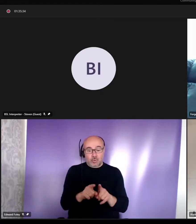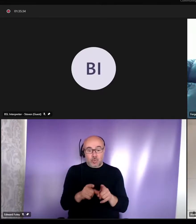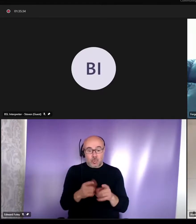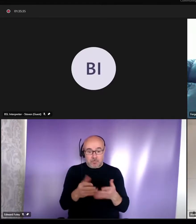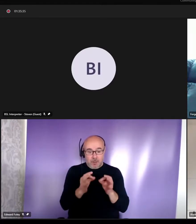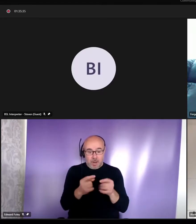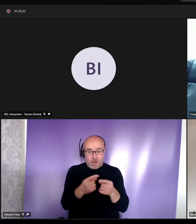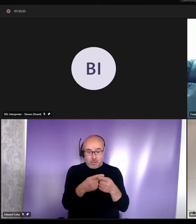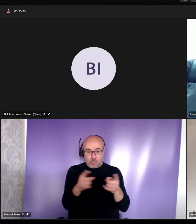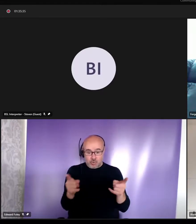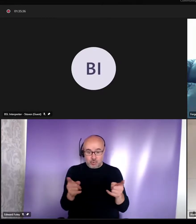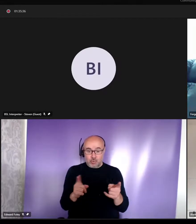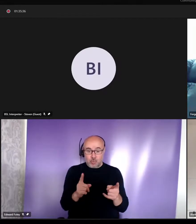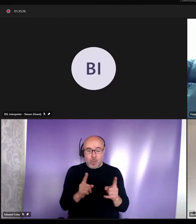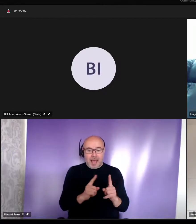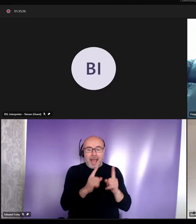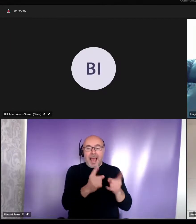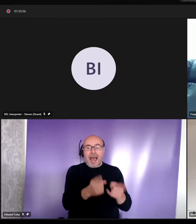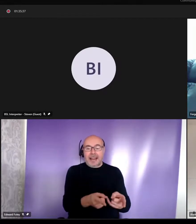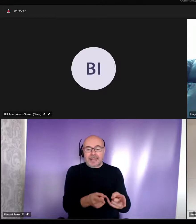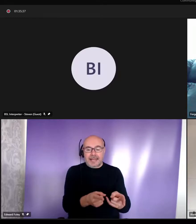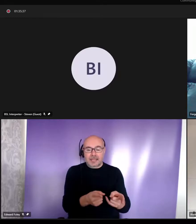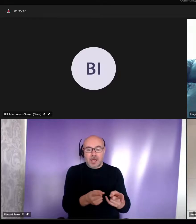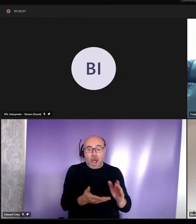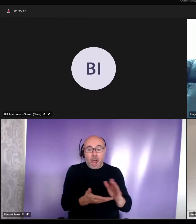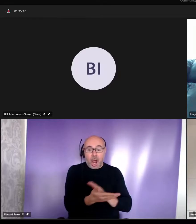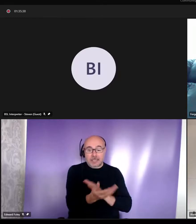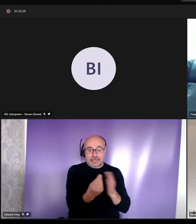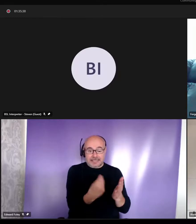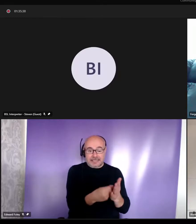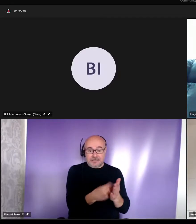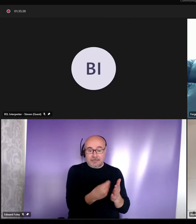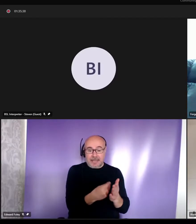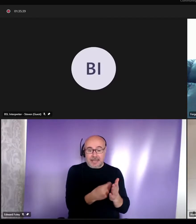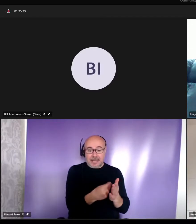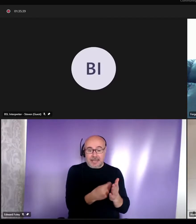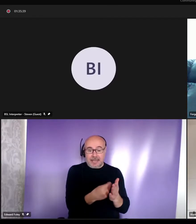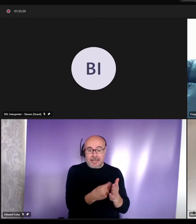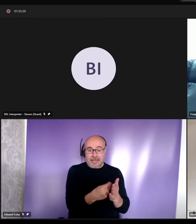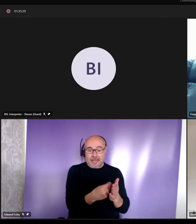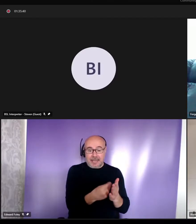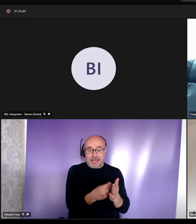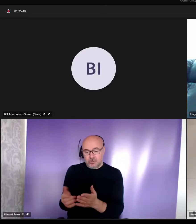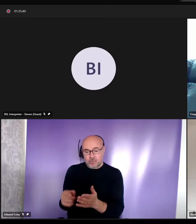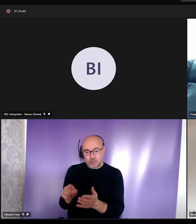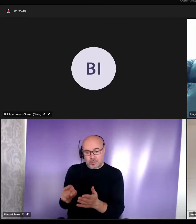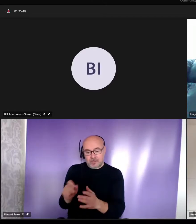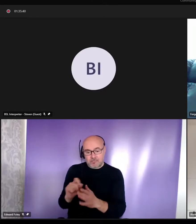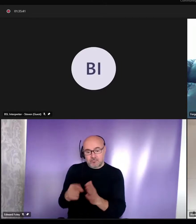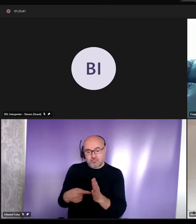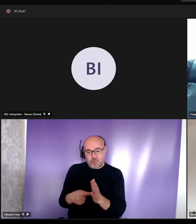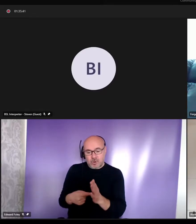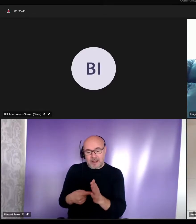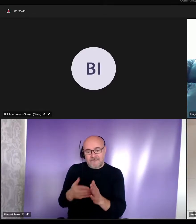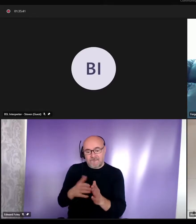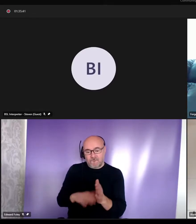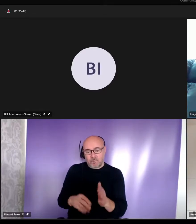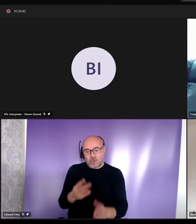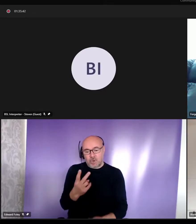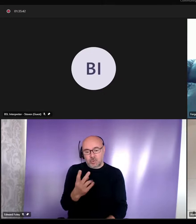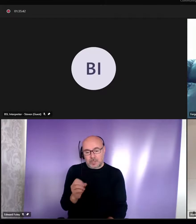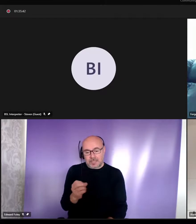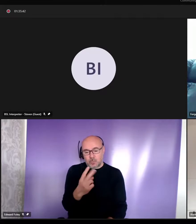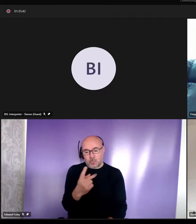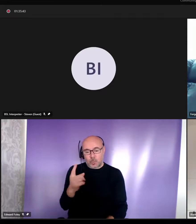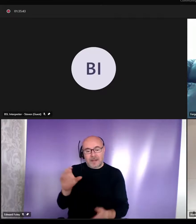the allocation of an underspend to go towards the phase 3 from the 2021 funding, because that funding